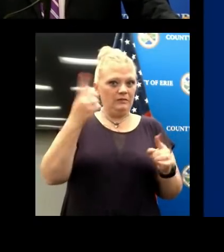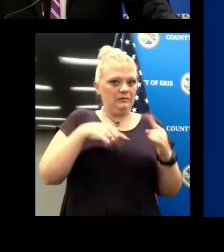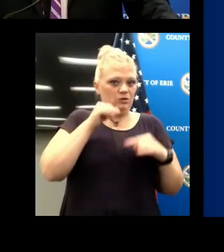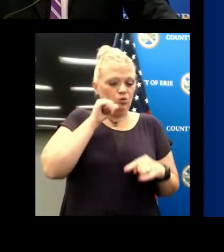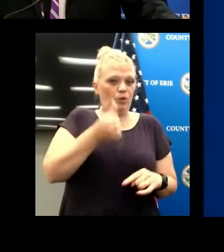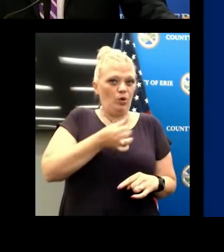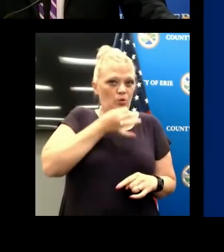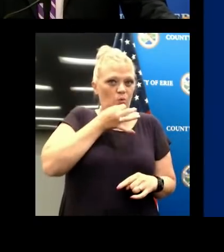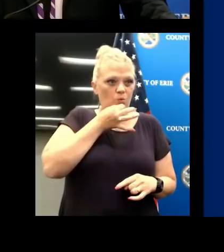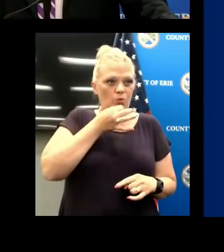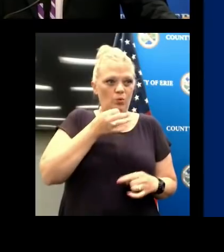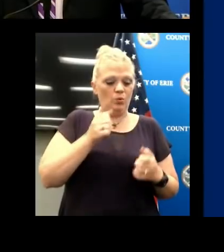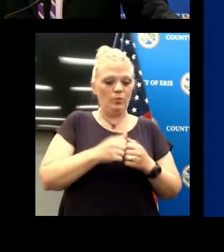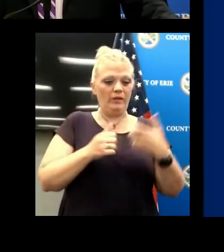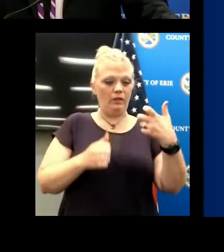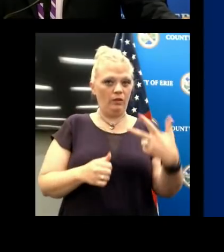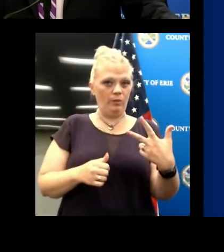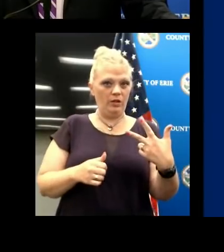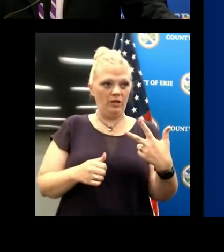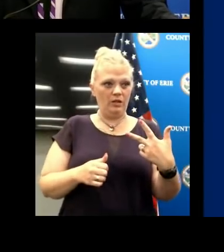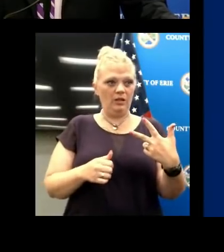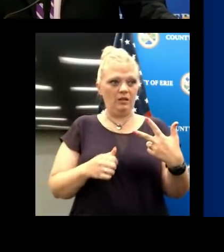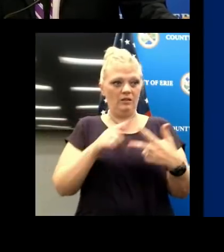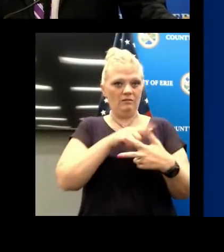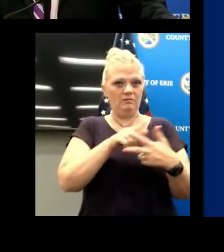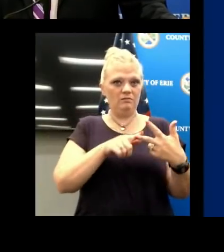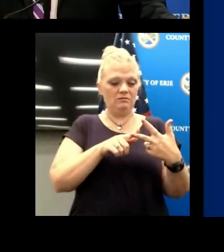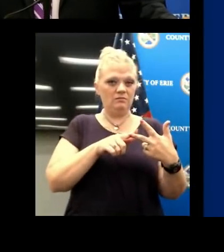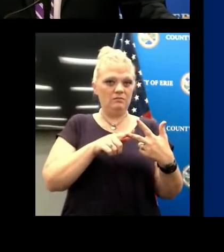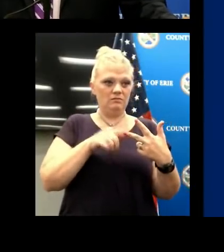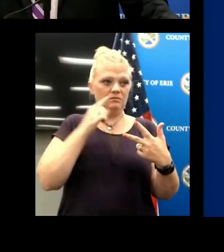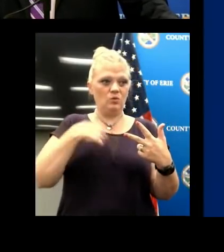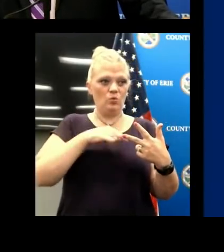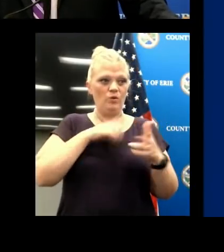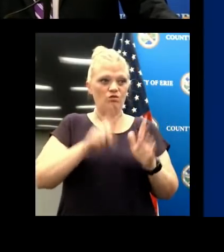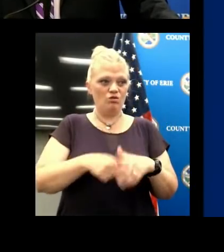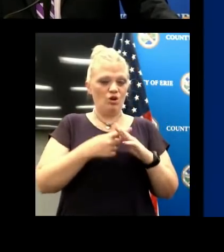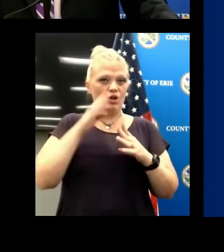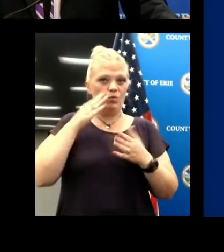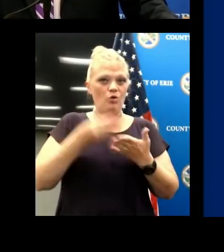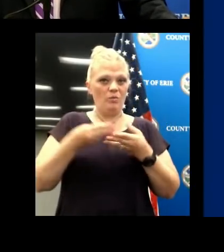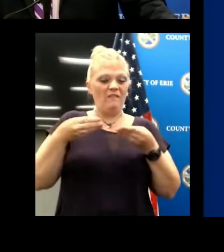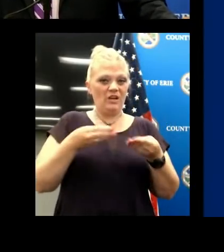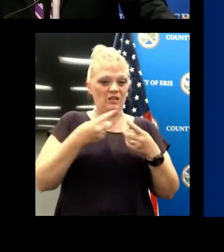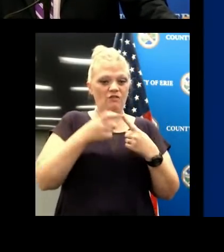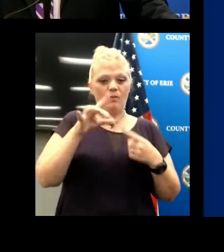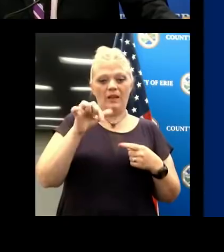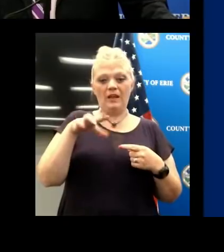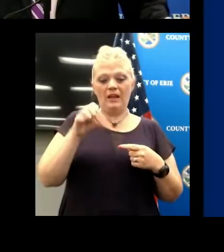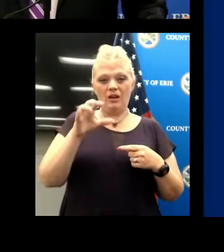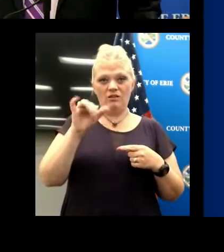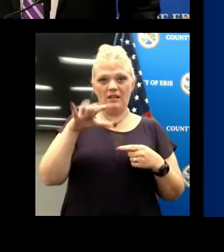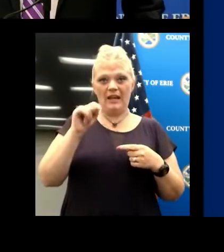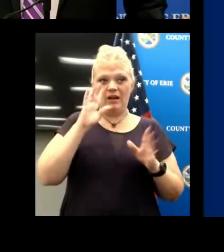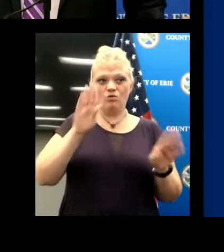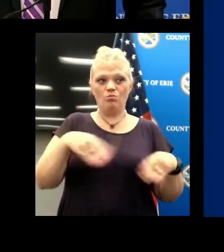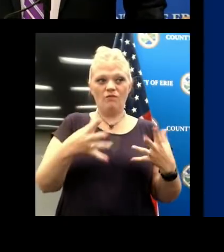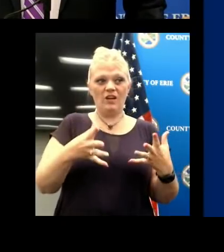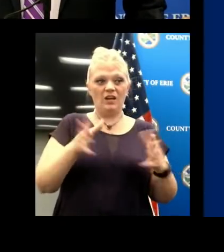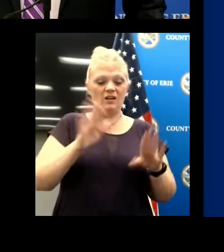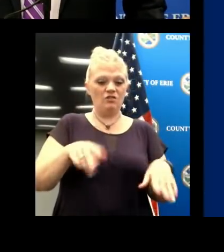with regards to 3 initiatives that we will be funding out of the CARES Act to provide child care